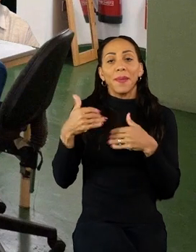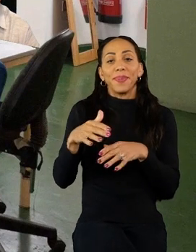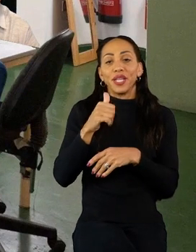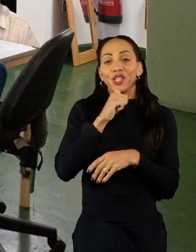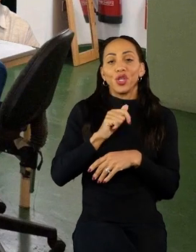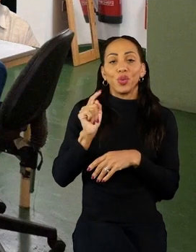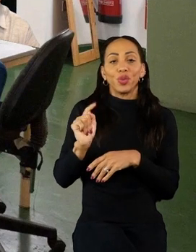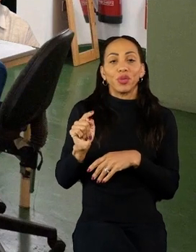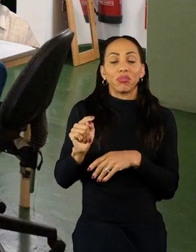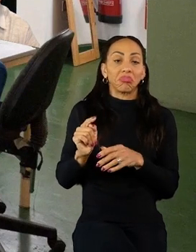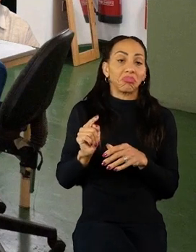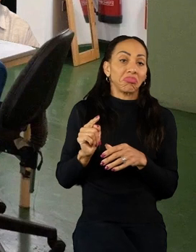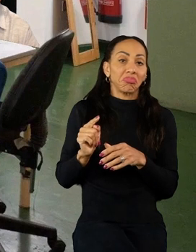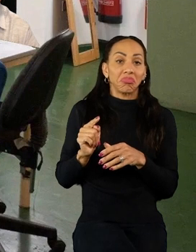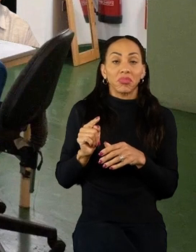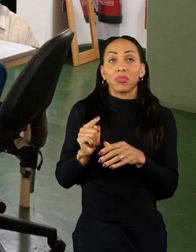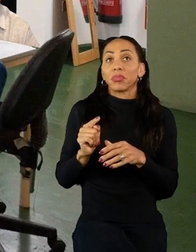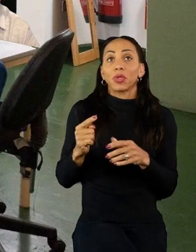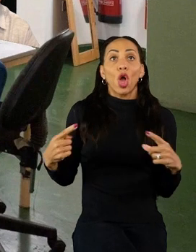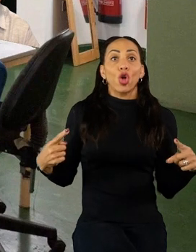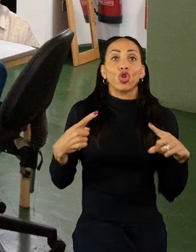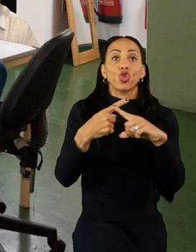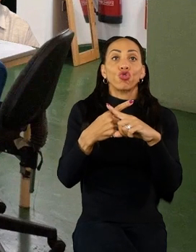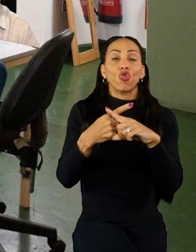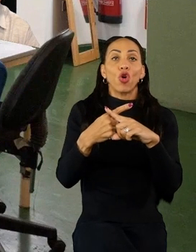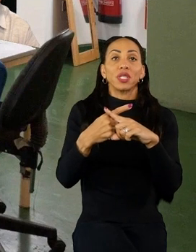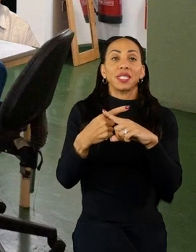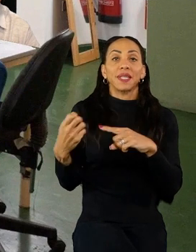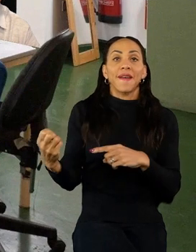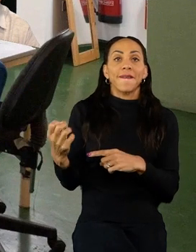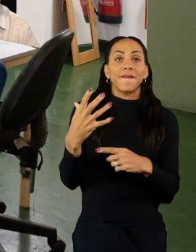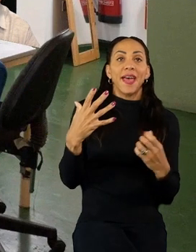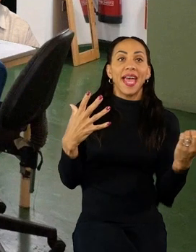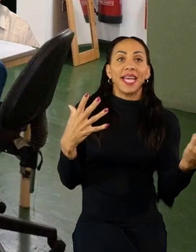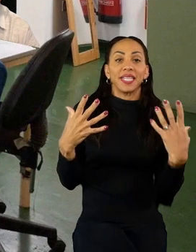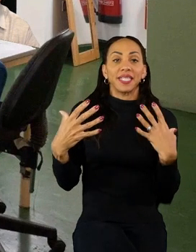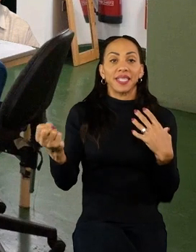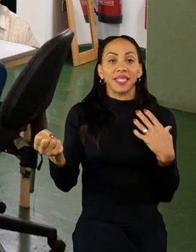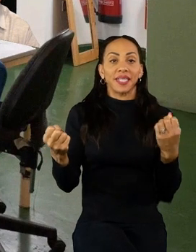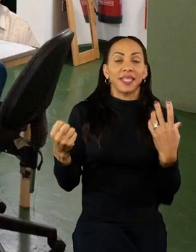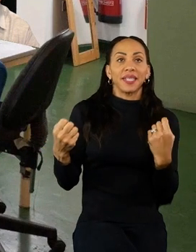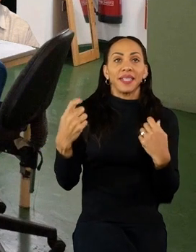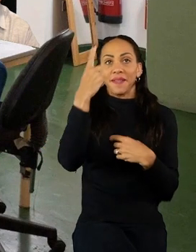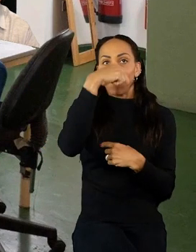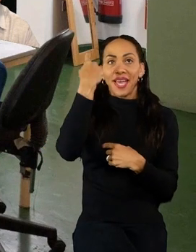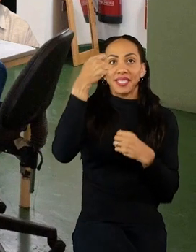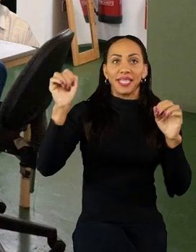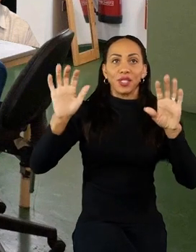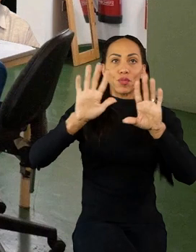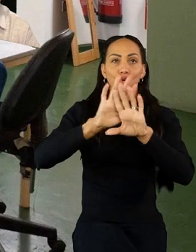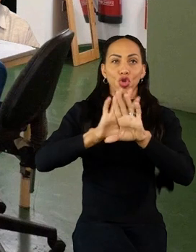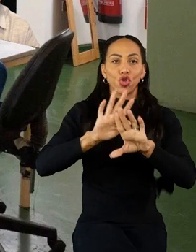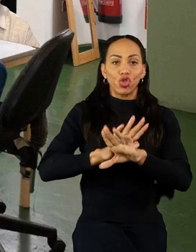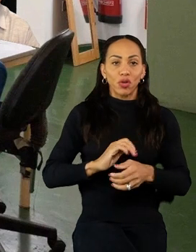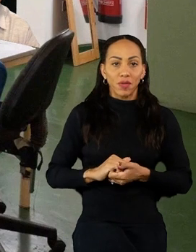just a crossfade with the two performers, so actually the faces start to merge and crossfade, and they could perform with that. The